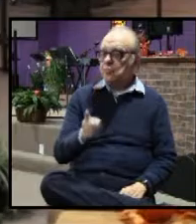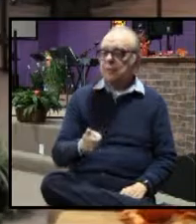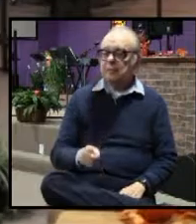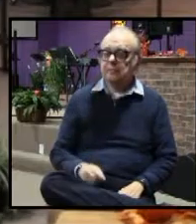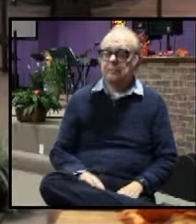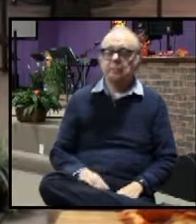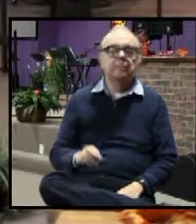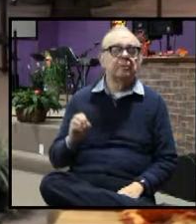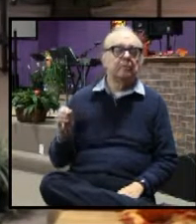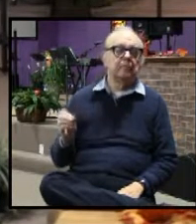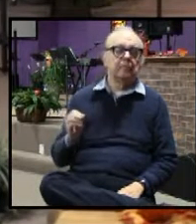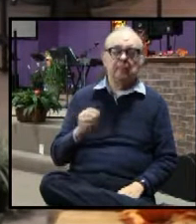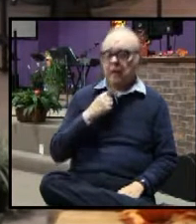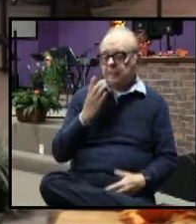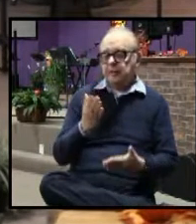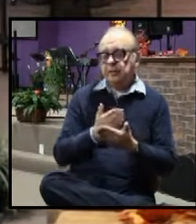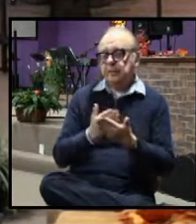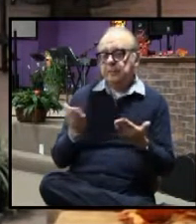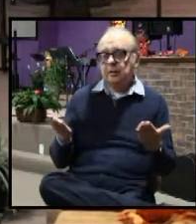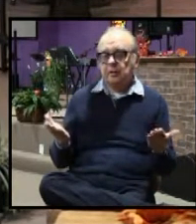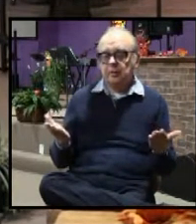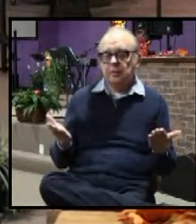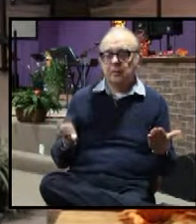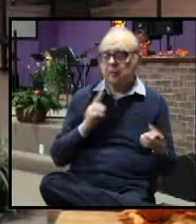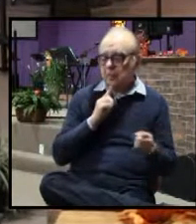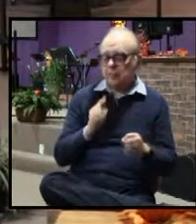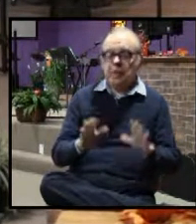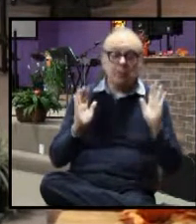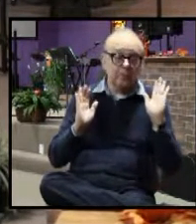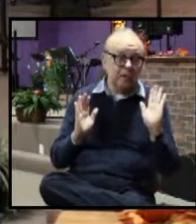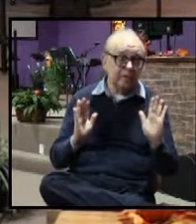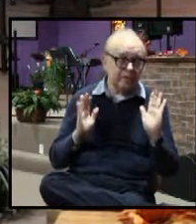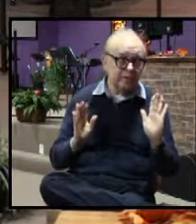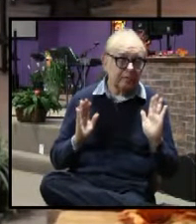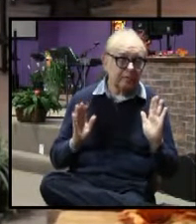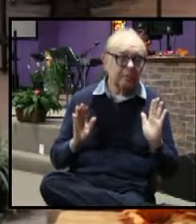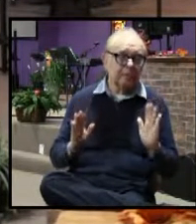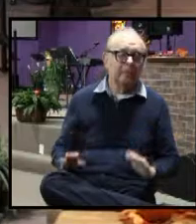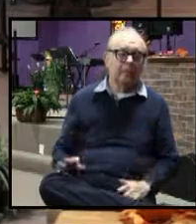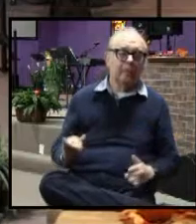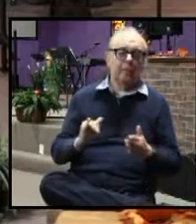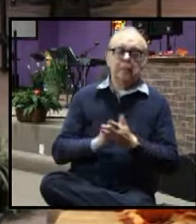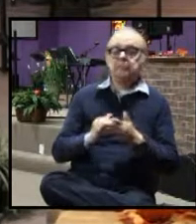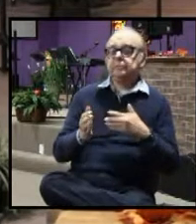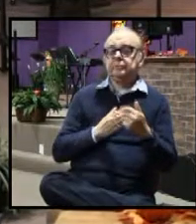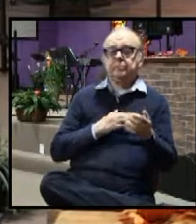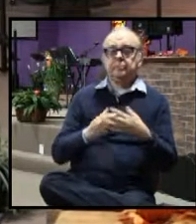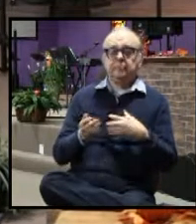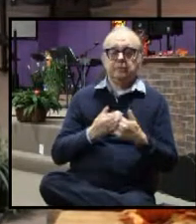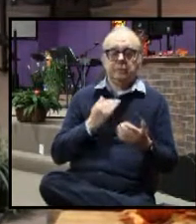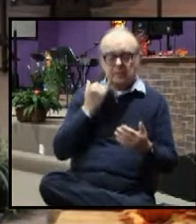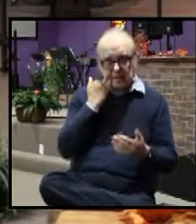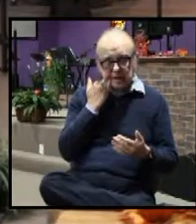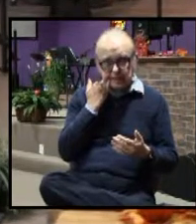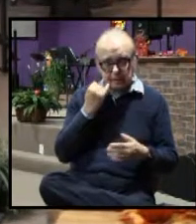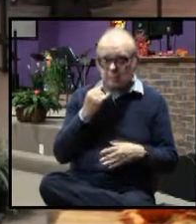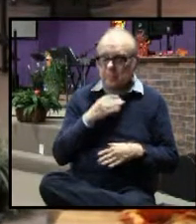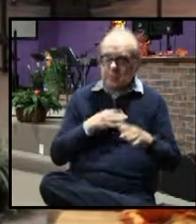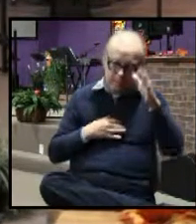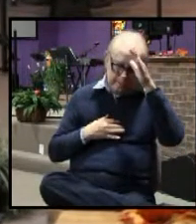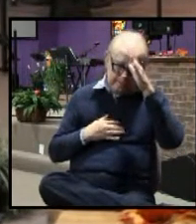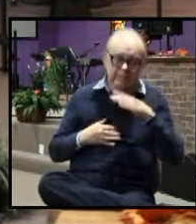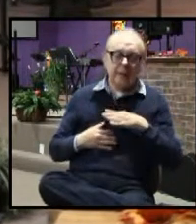Absolutely. So, can I say this to you? Absolutely amazing. It doesn't matter whether you are male